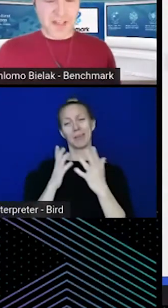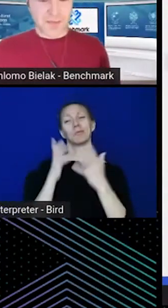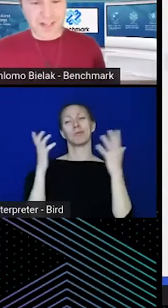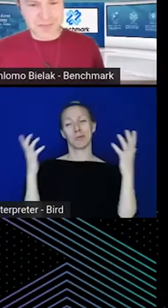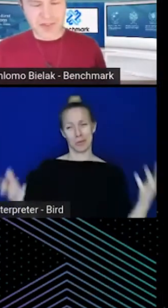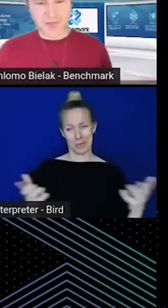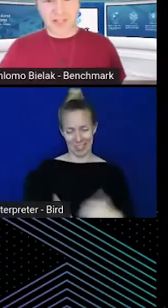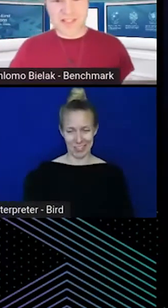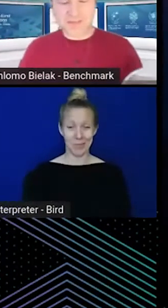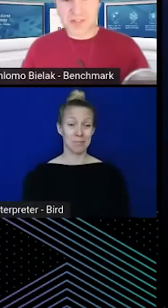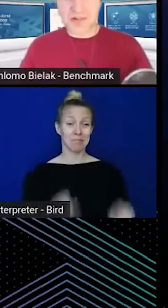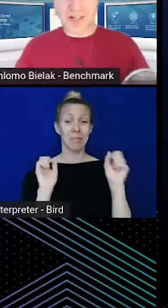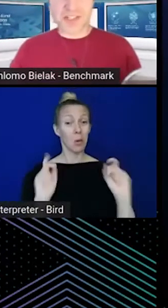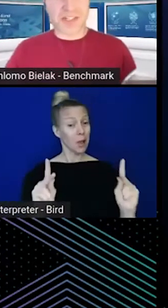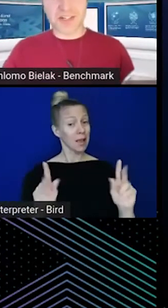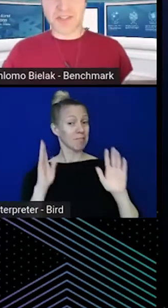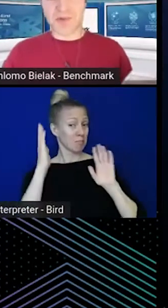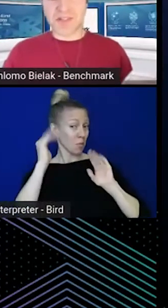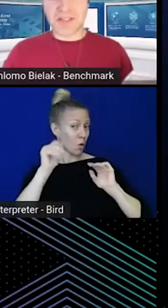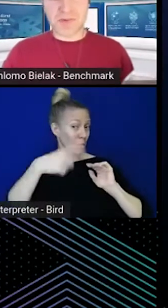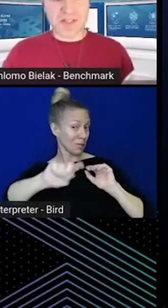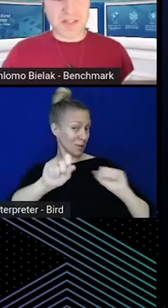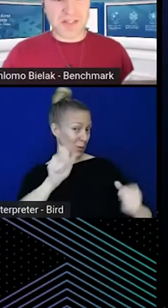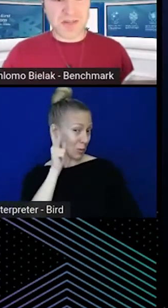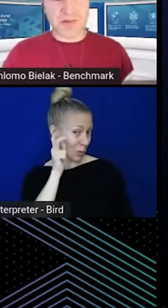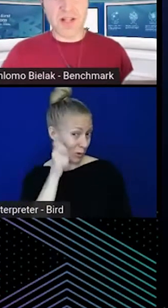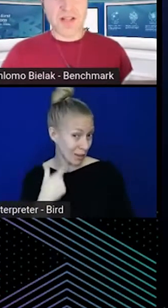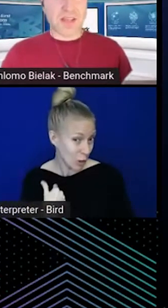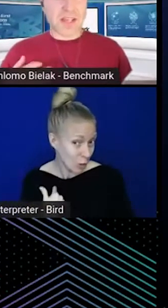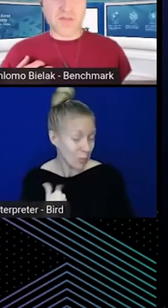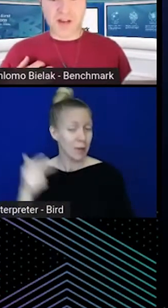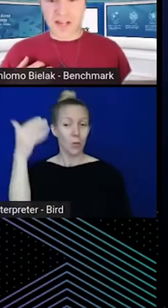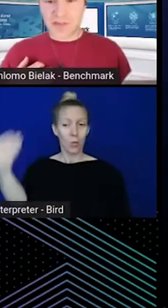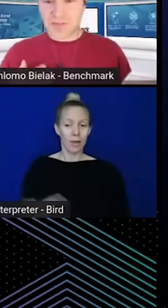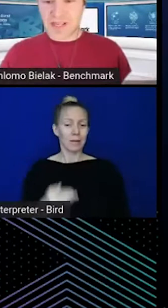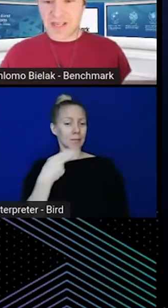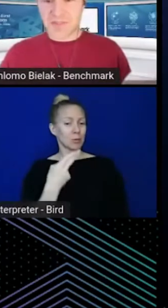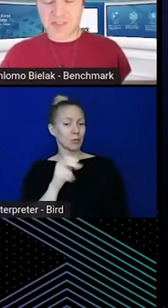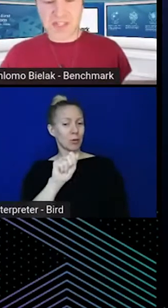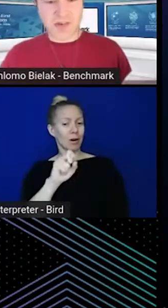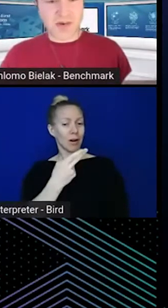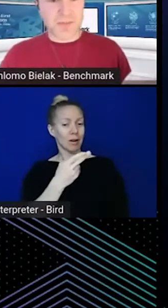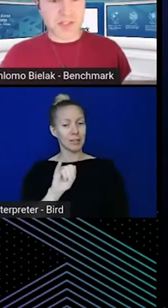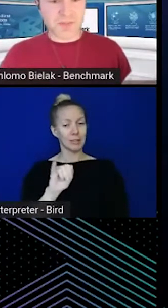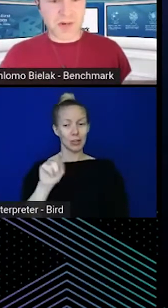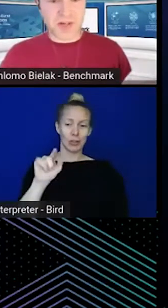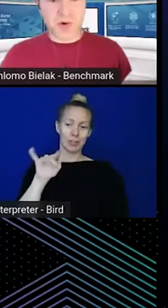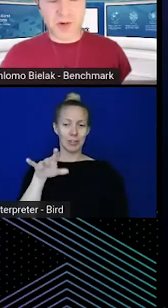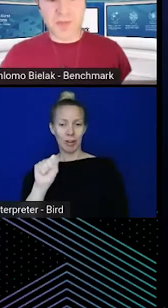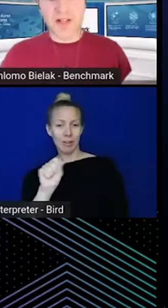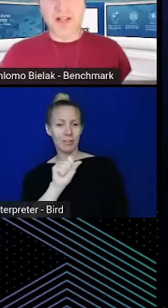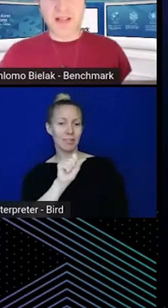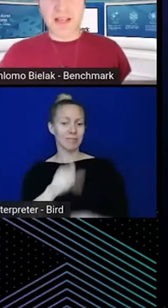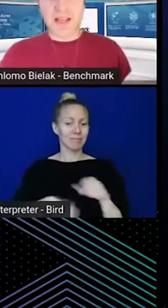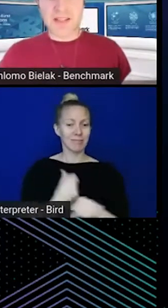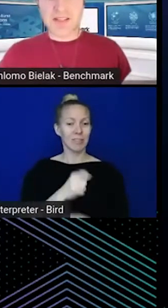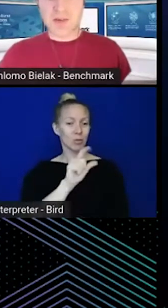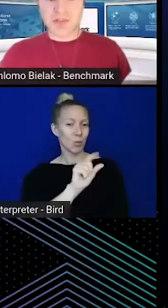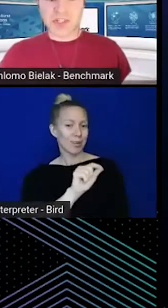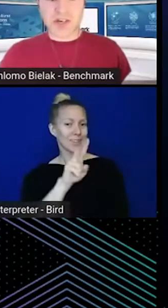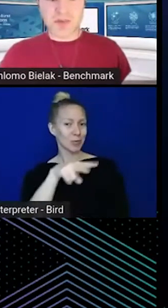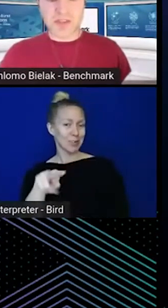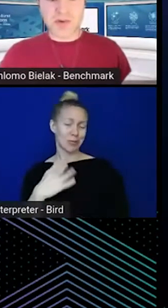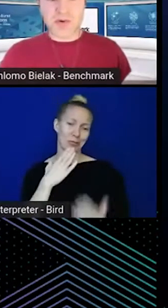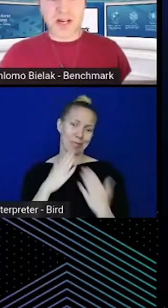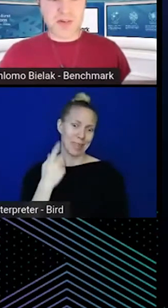All right, hopefully I'm audible. Welcome to HashiTalks 2022. Thank you for having me. I'm the CTO at Benchmark Corp, and I